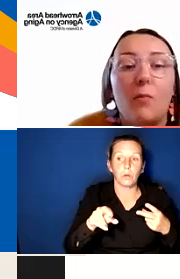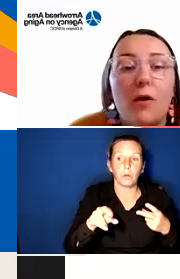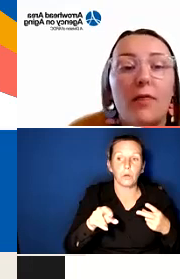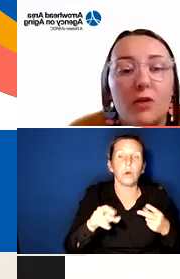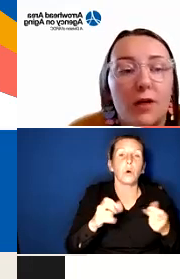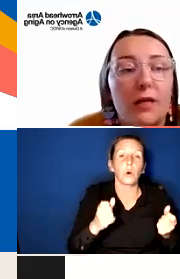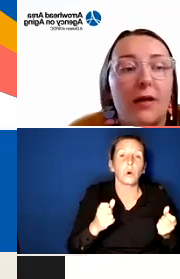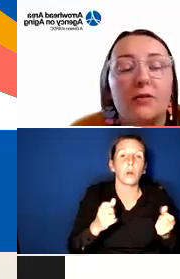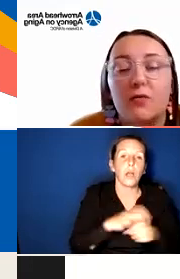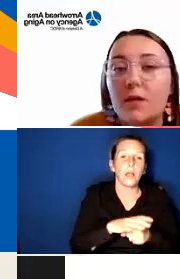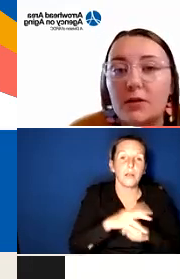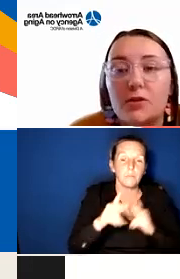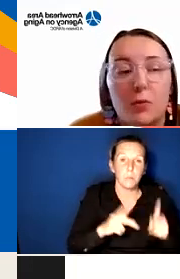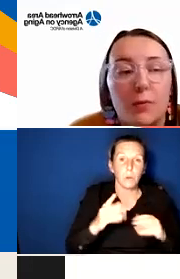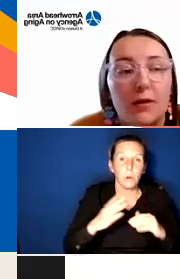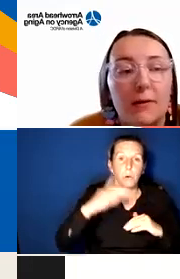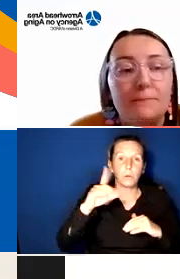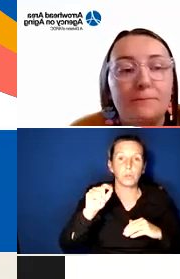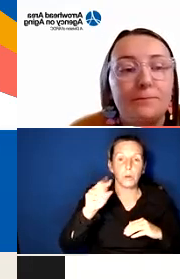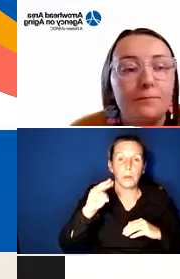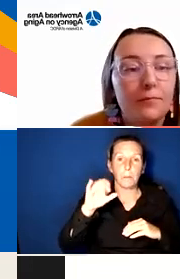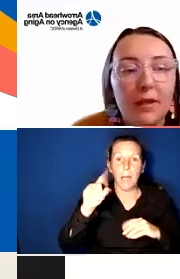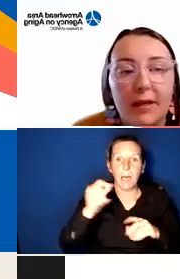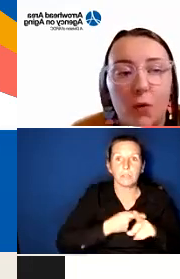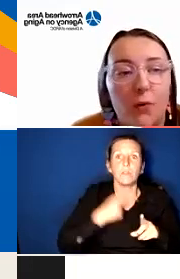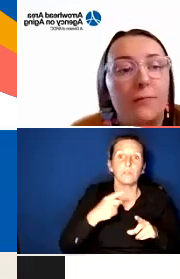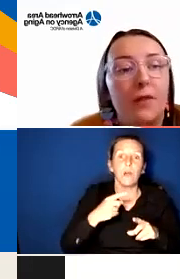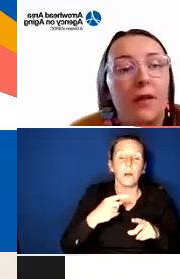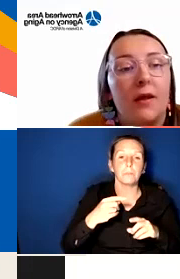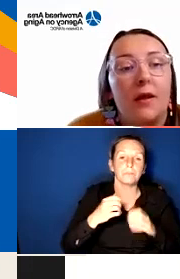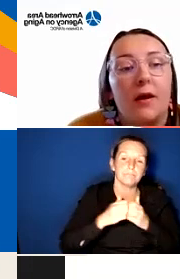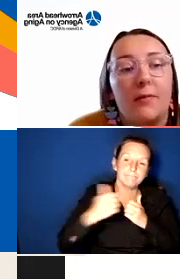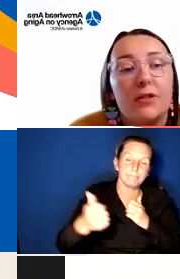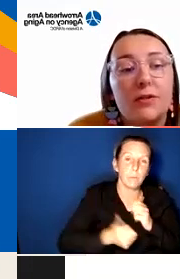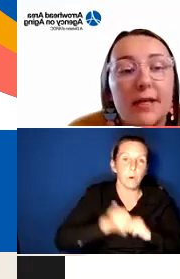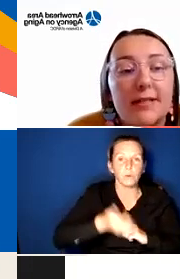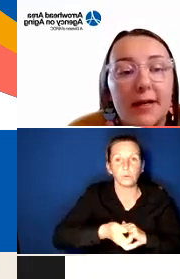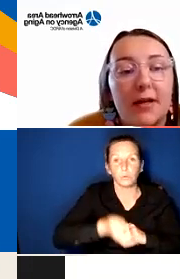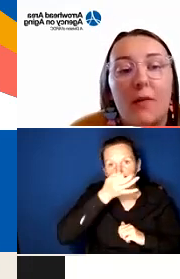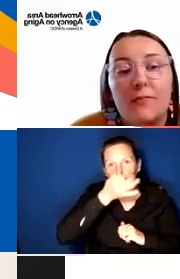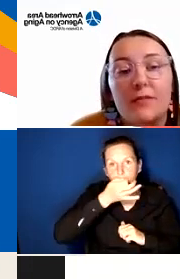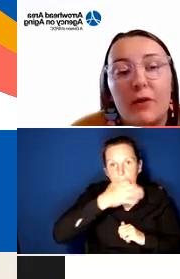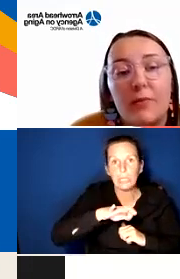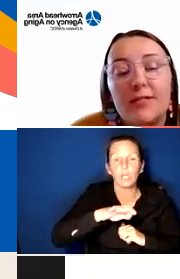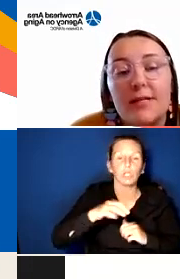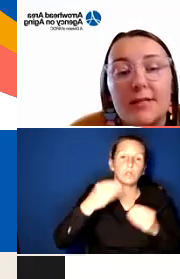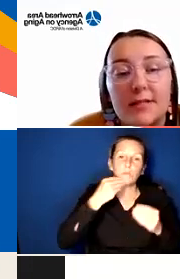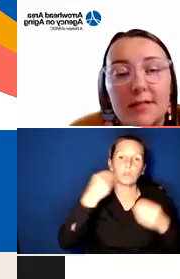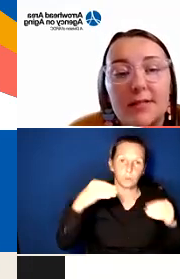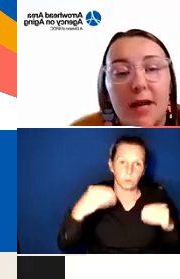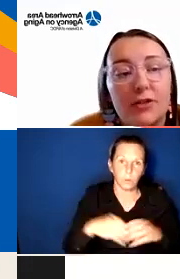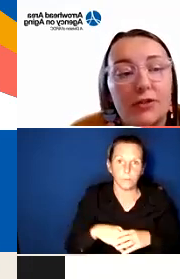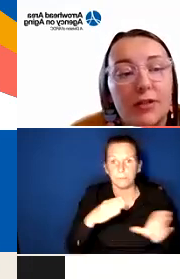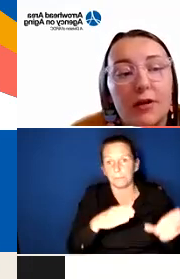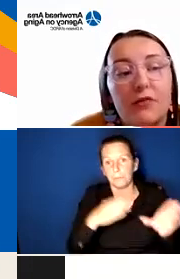are more than 20 miles from the nearest supermarket, end quote. The suicide data comes from the